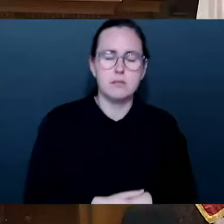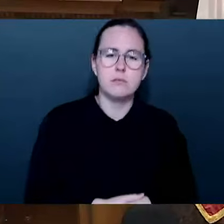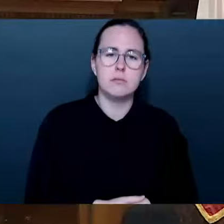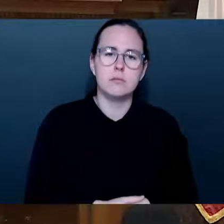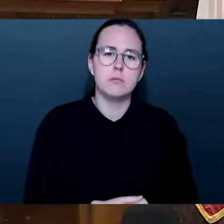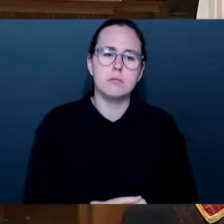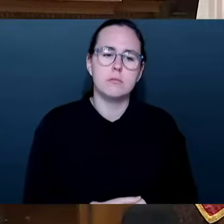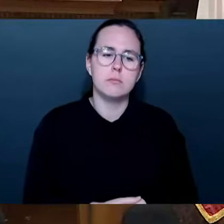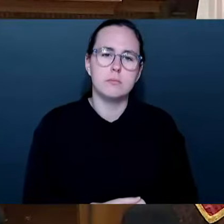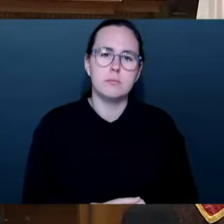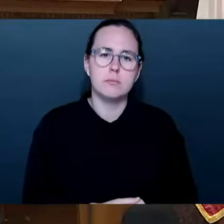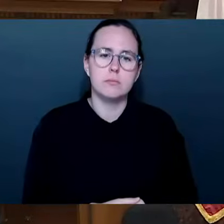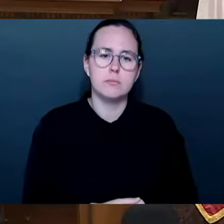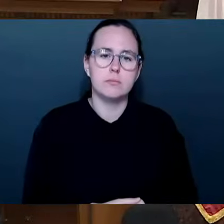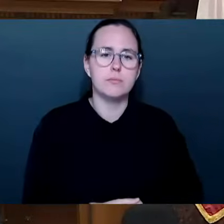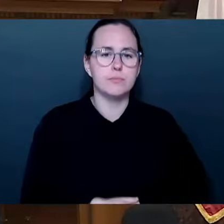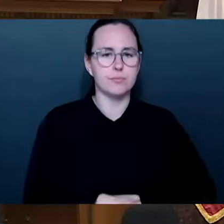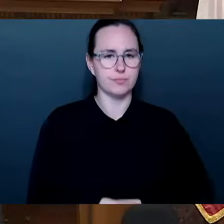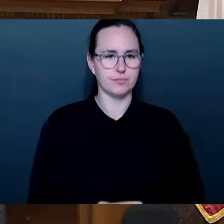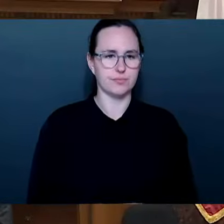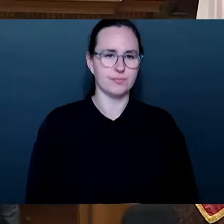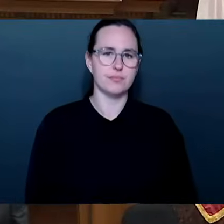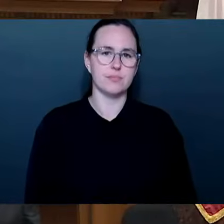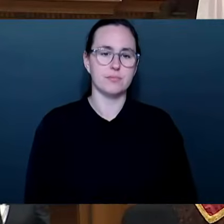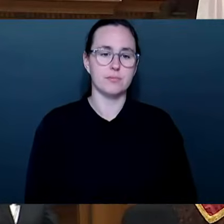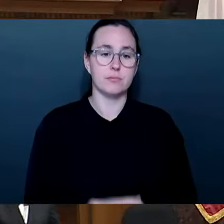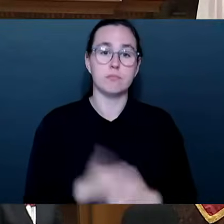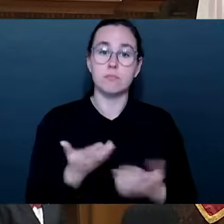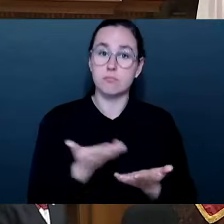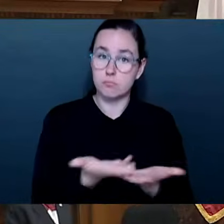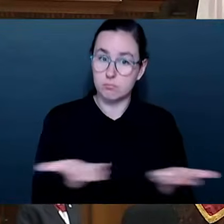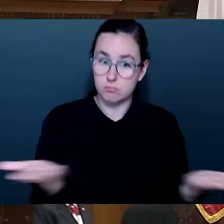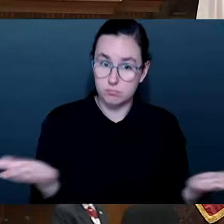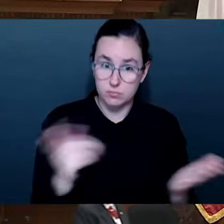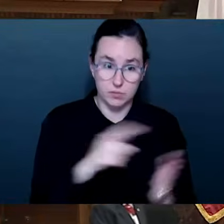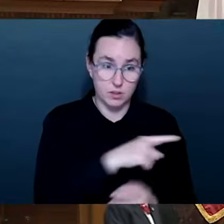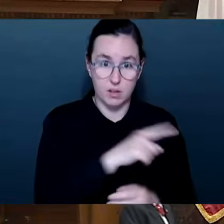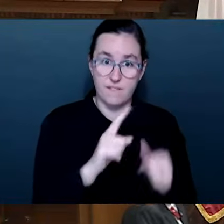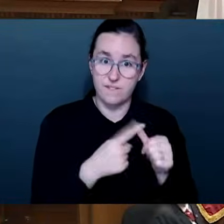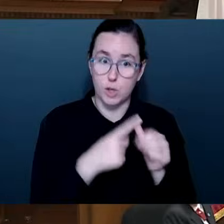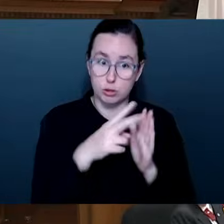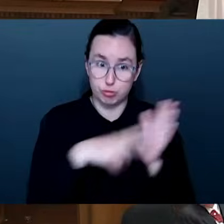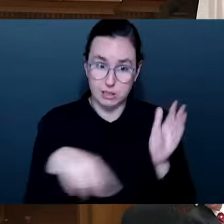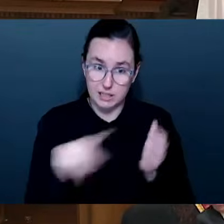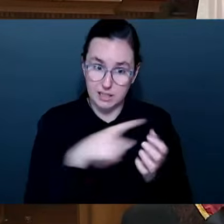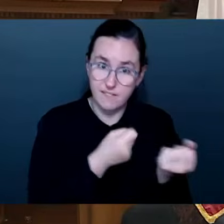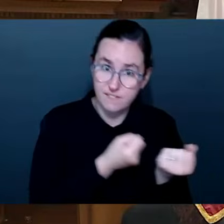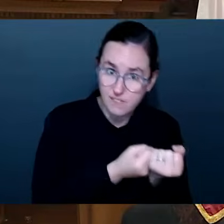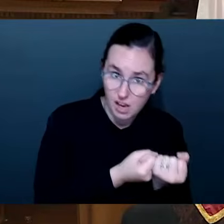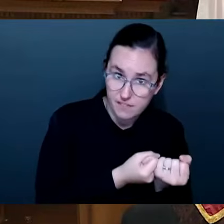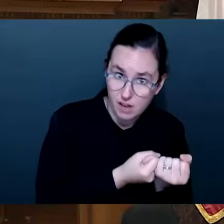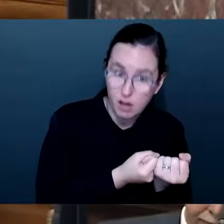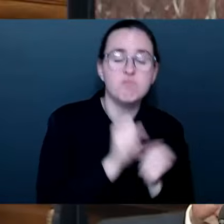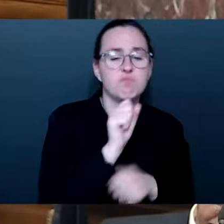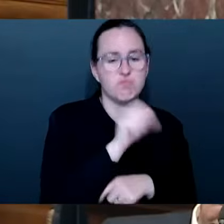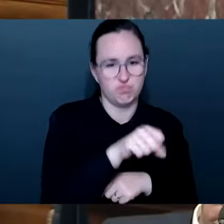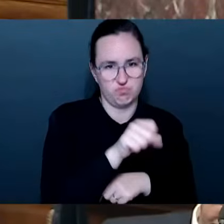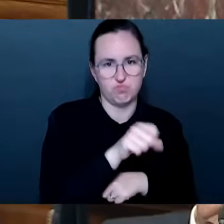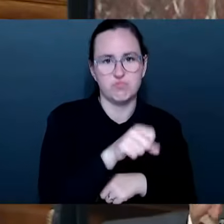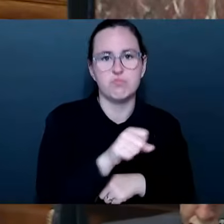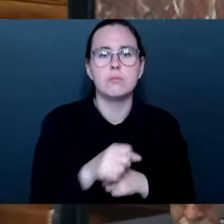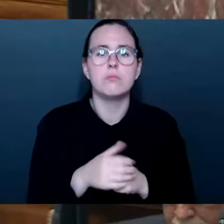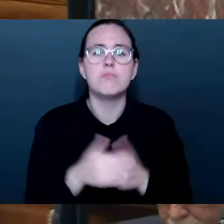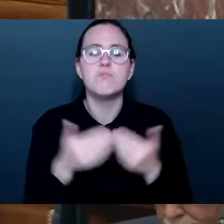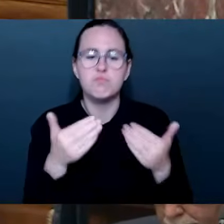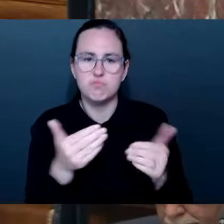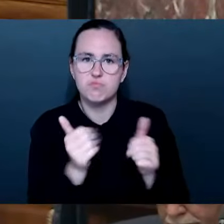Members, the question is first reading of the bill. All those in favor say aye. Aye. Opposed? Motion carried. Minister. As Speaker, I move that the bill